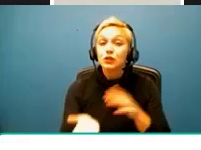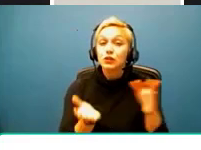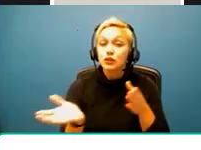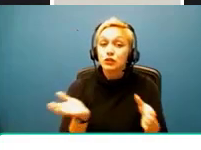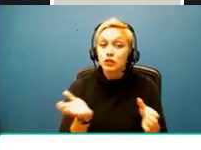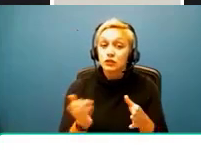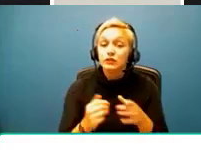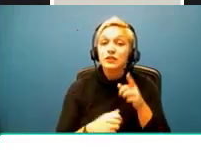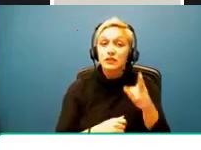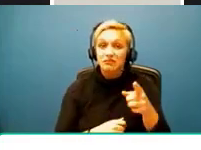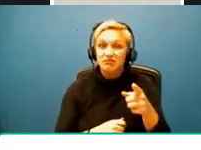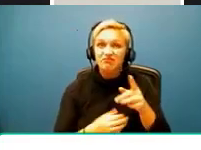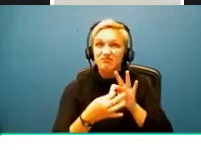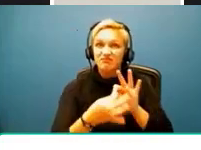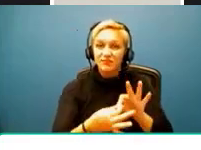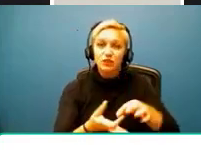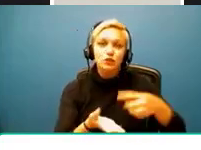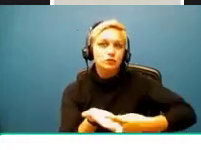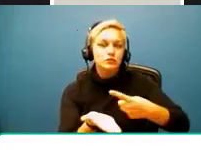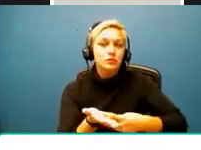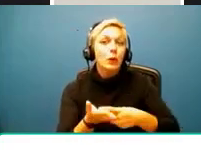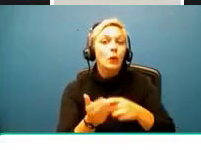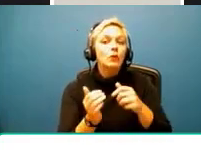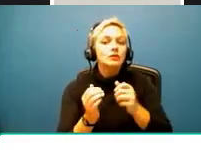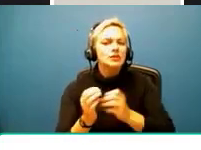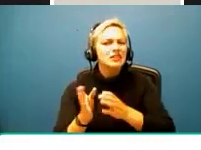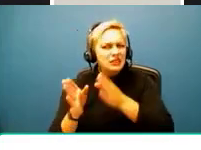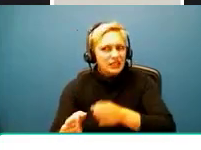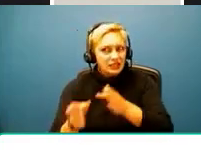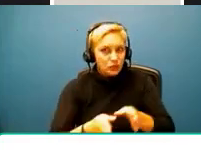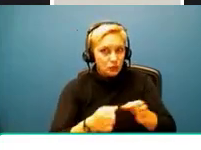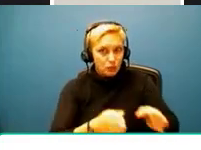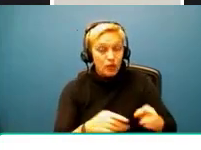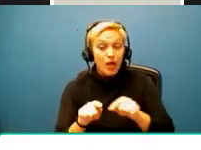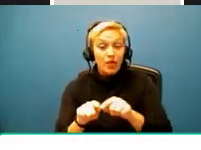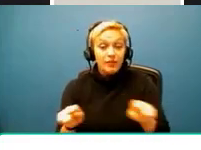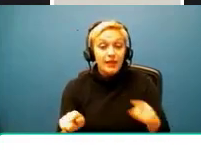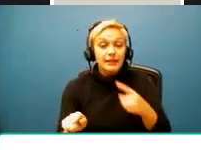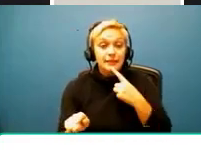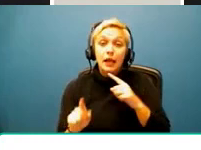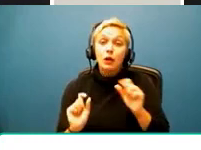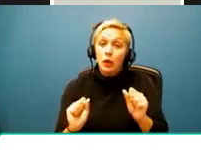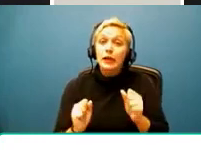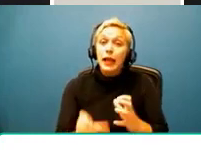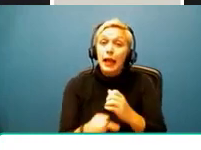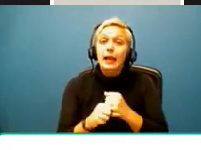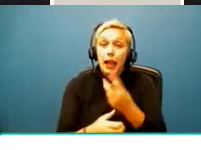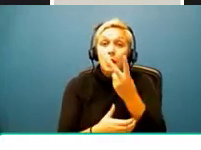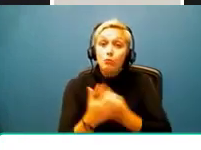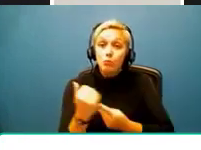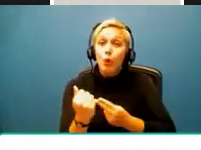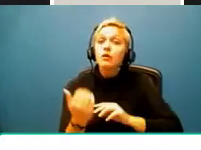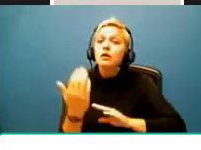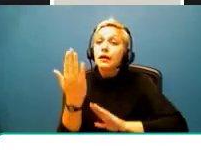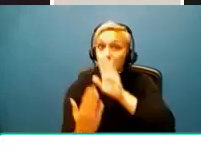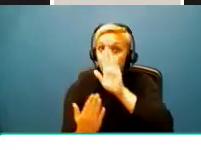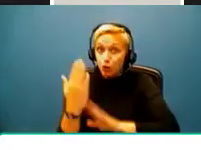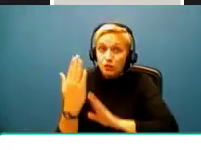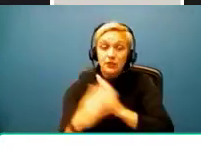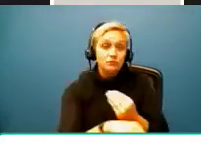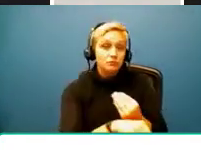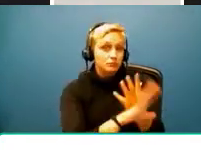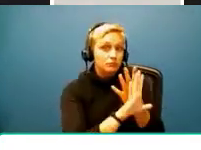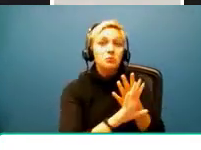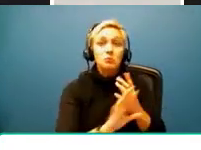some individuals, they can be provided both in person and virtually. So school